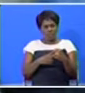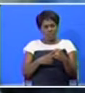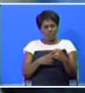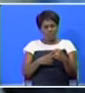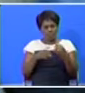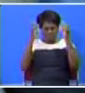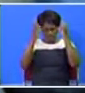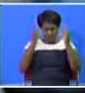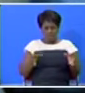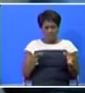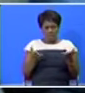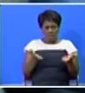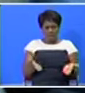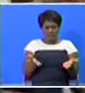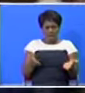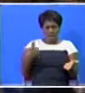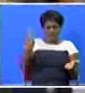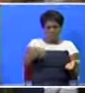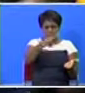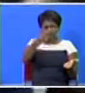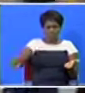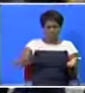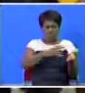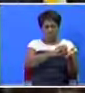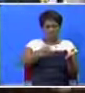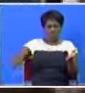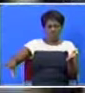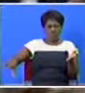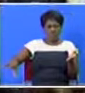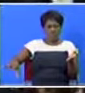that decision is hereby pushed.